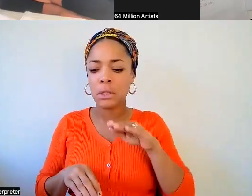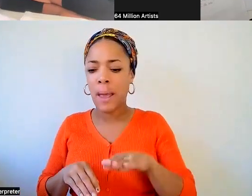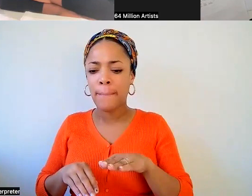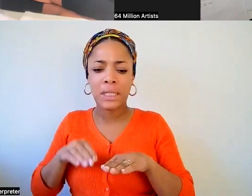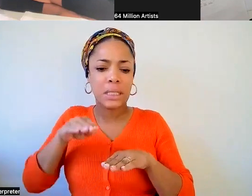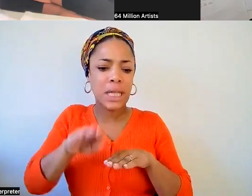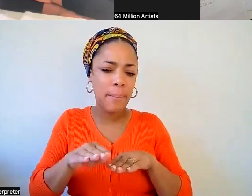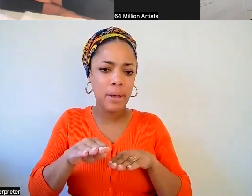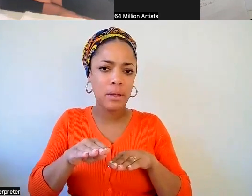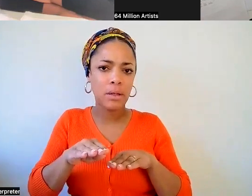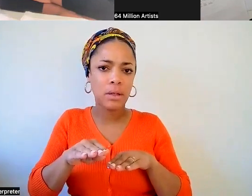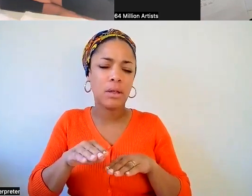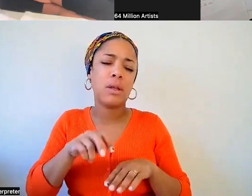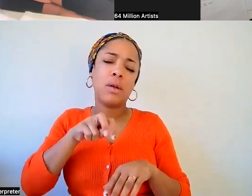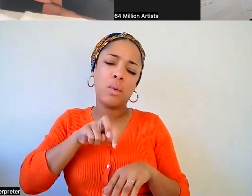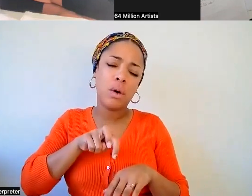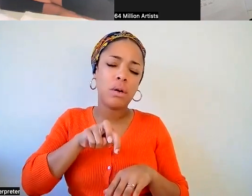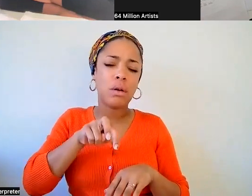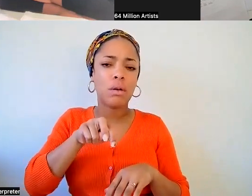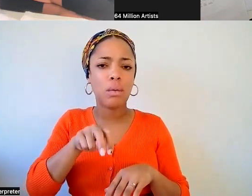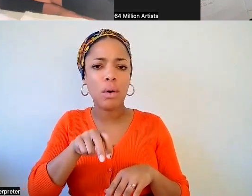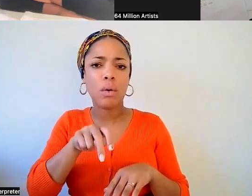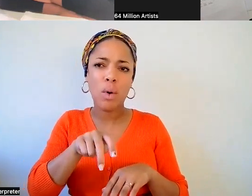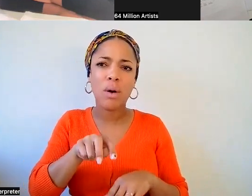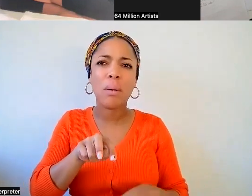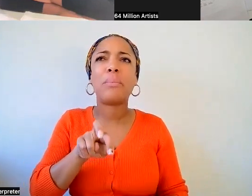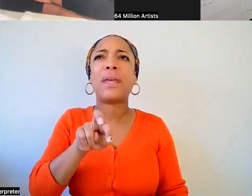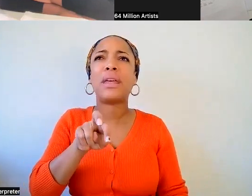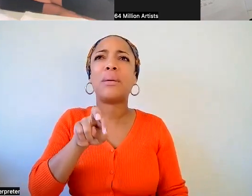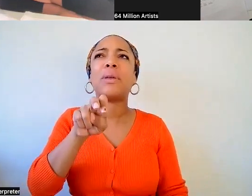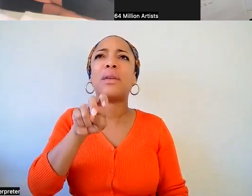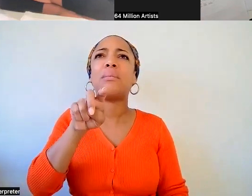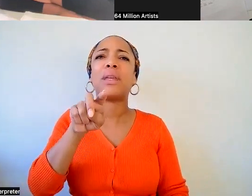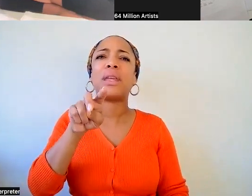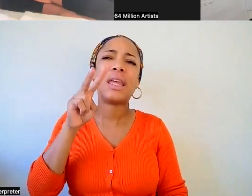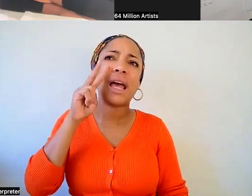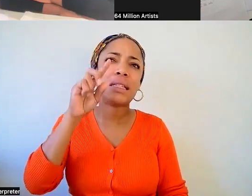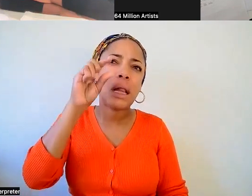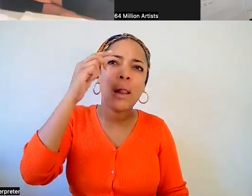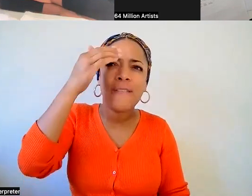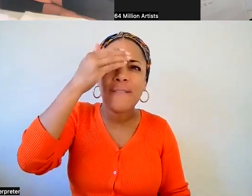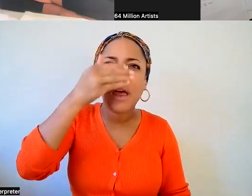step, I walk forwards, peek, peek, I see the little face,